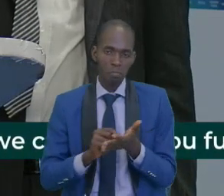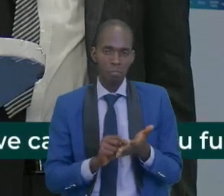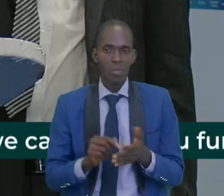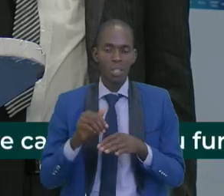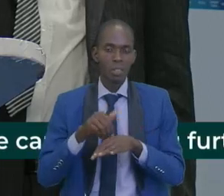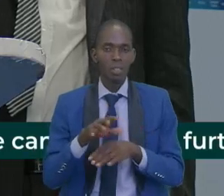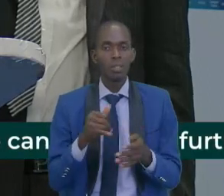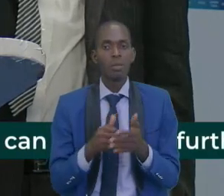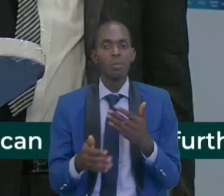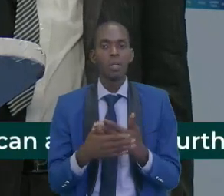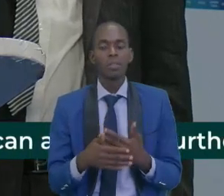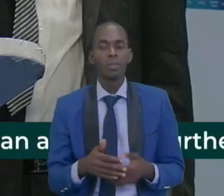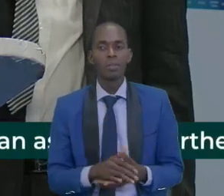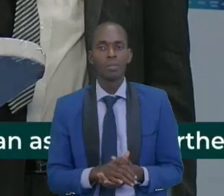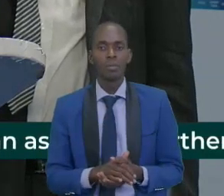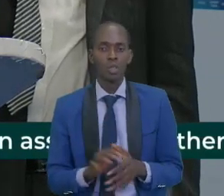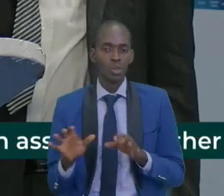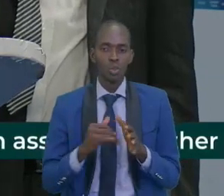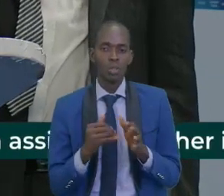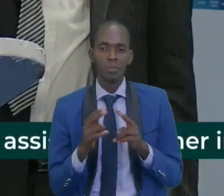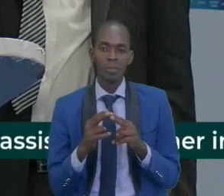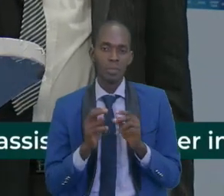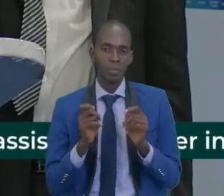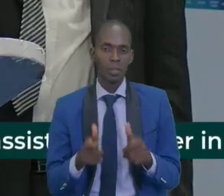Faites cela vite. Do that quickly.